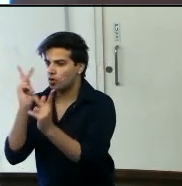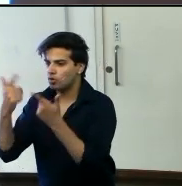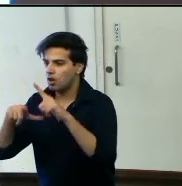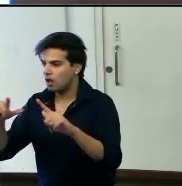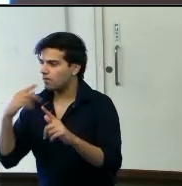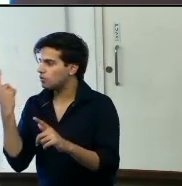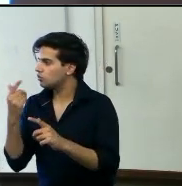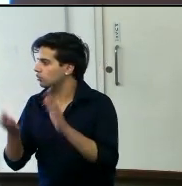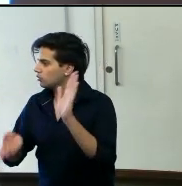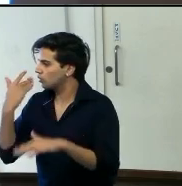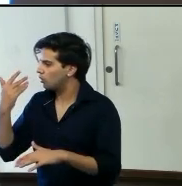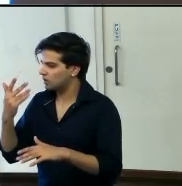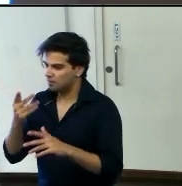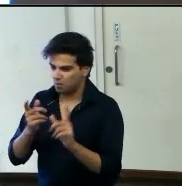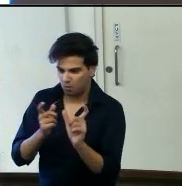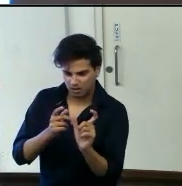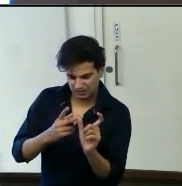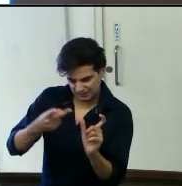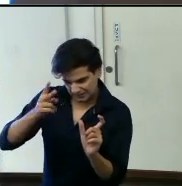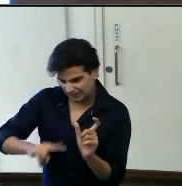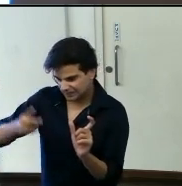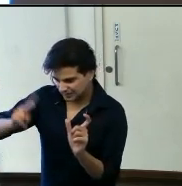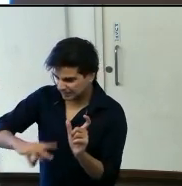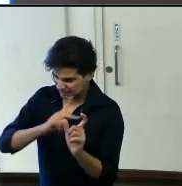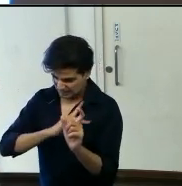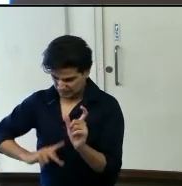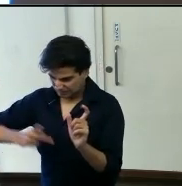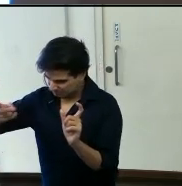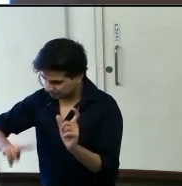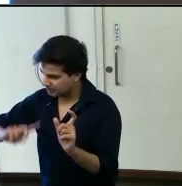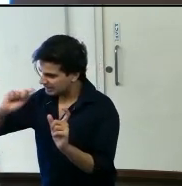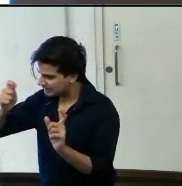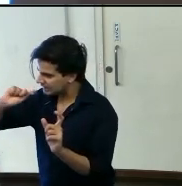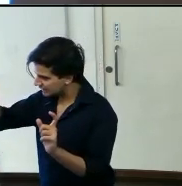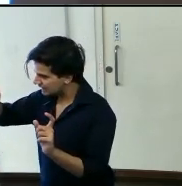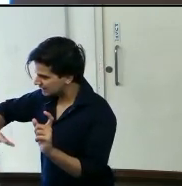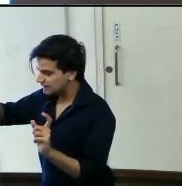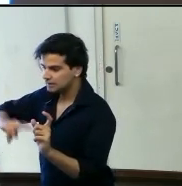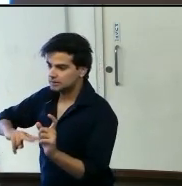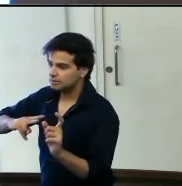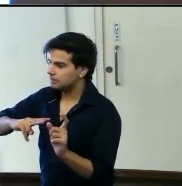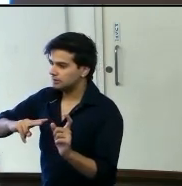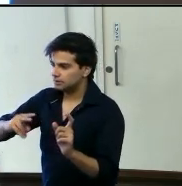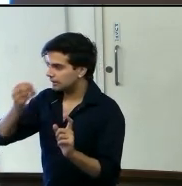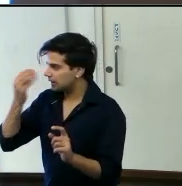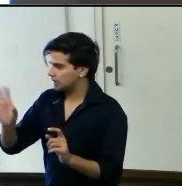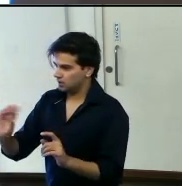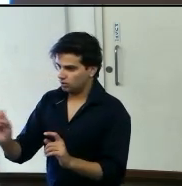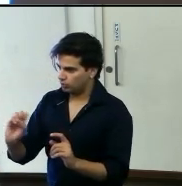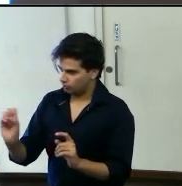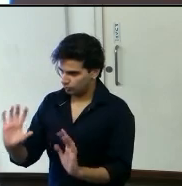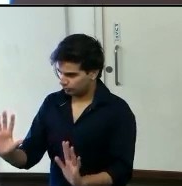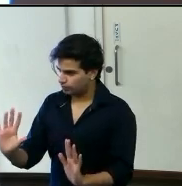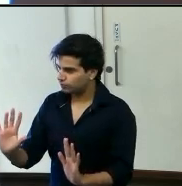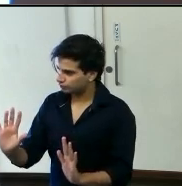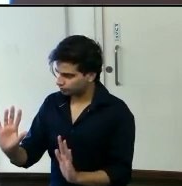or interpret and translate. Those are very different things. Like when you talk about a work, you're doing all these things